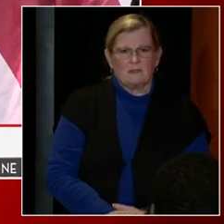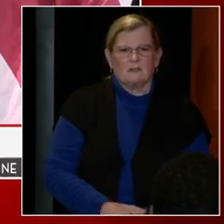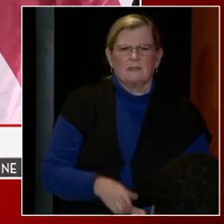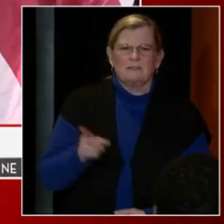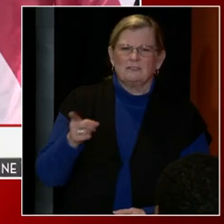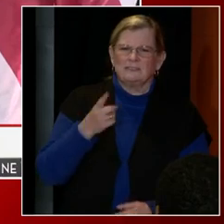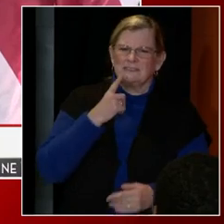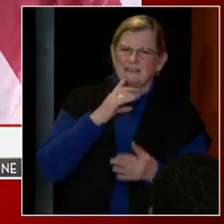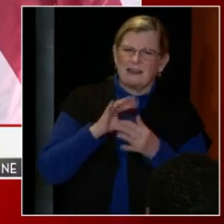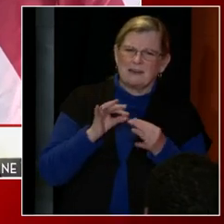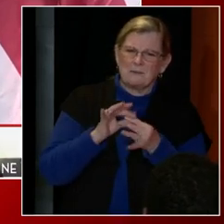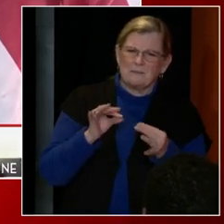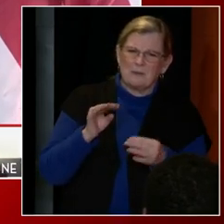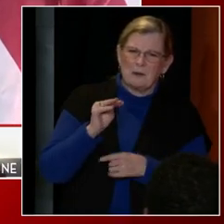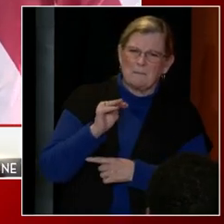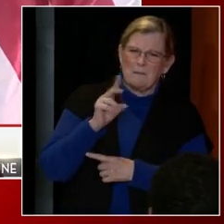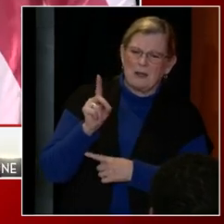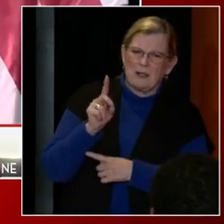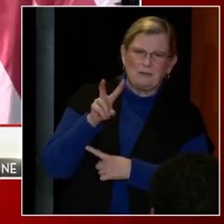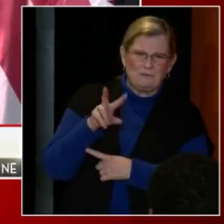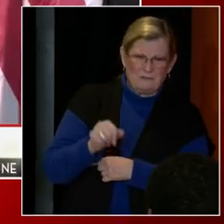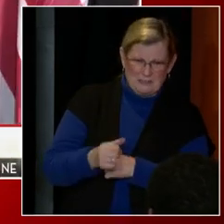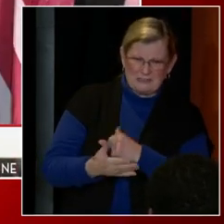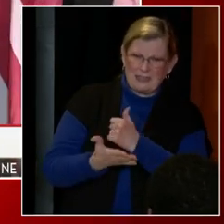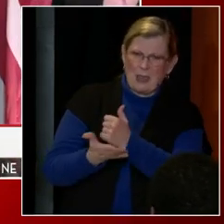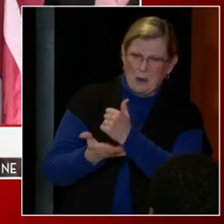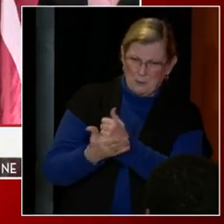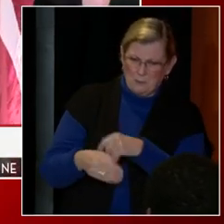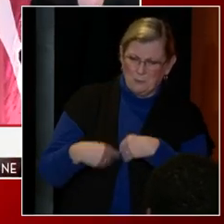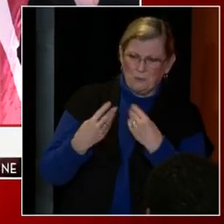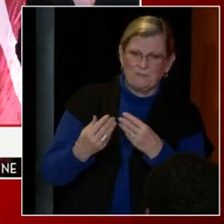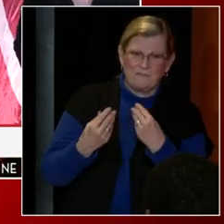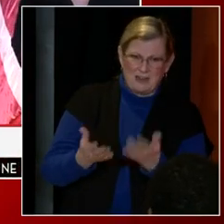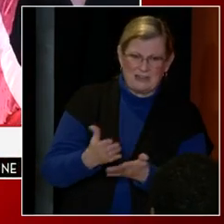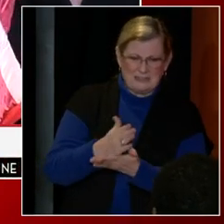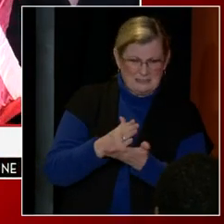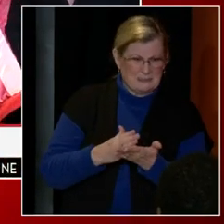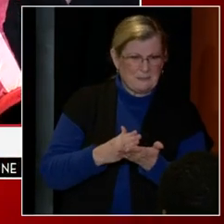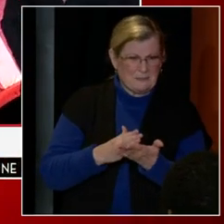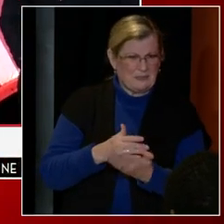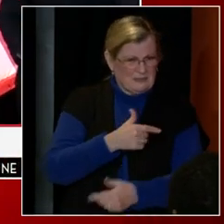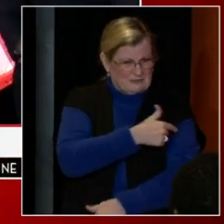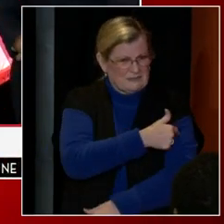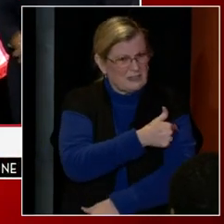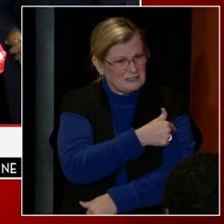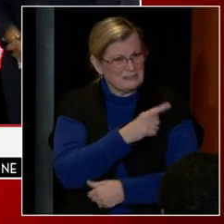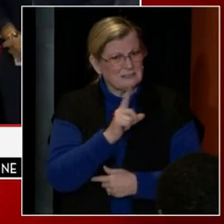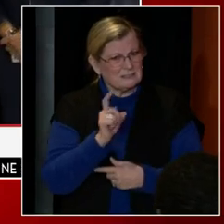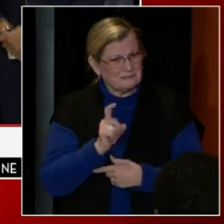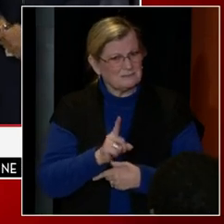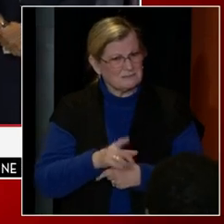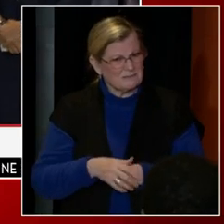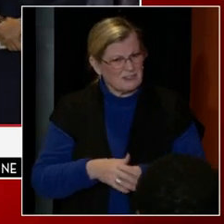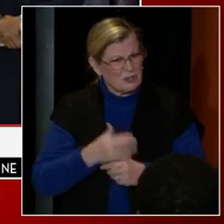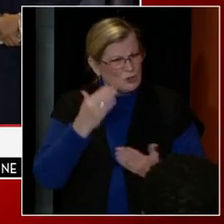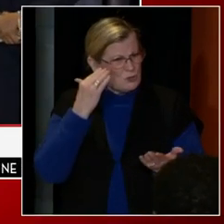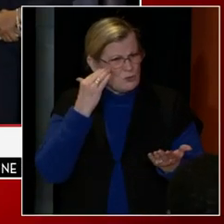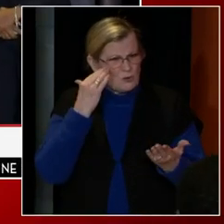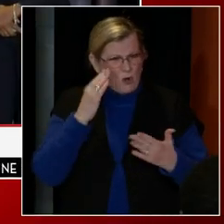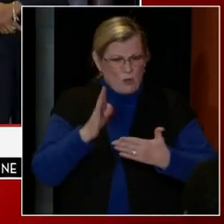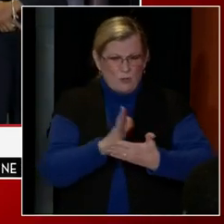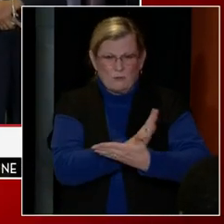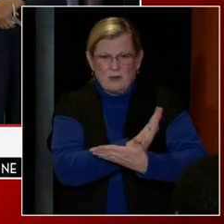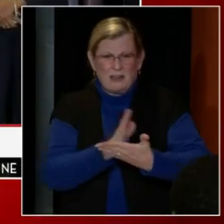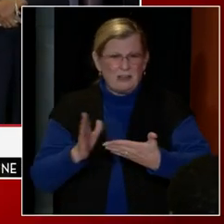mentioning Maryland and Virginia helping us out, giving us some extra doses. Do you have a timeline for exactly when we will be getting those doses and how they're going